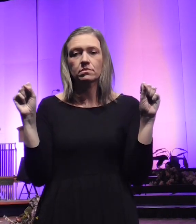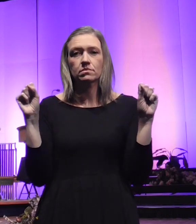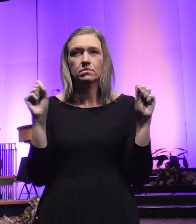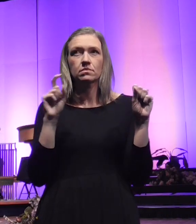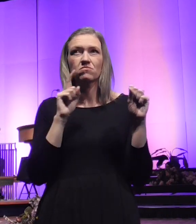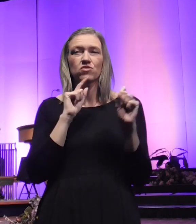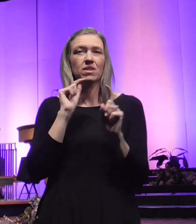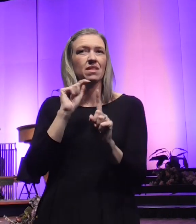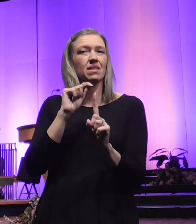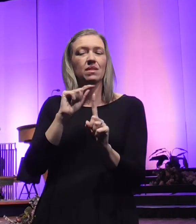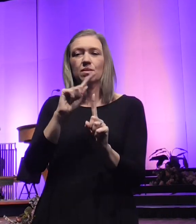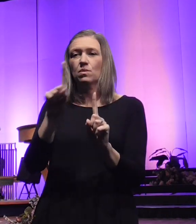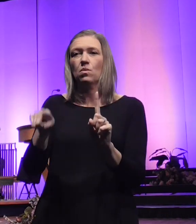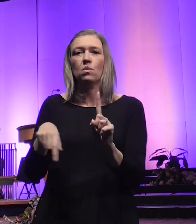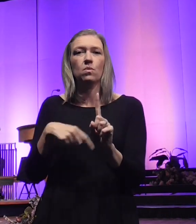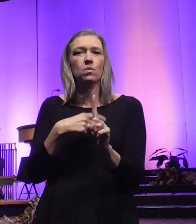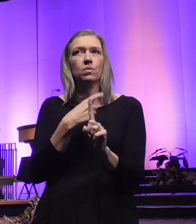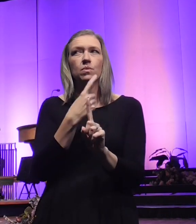There is